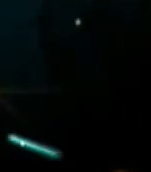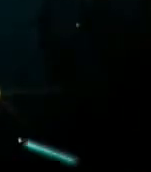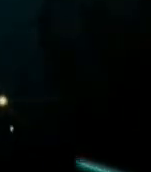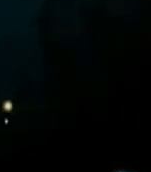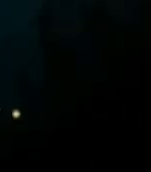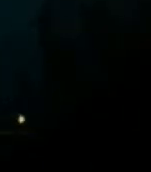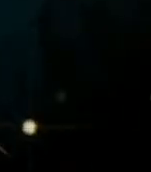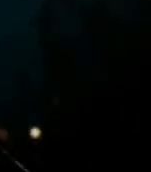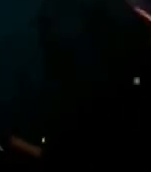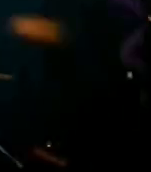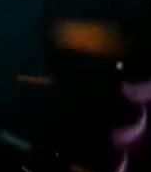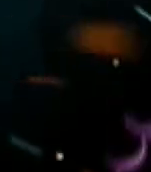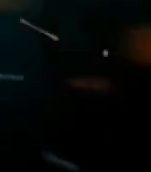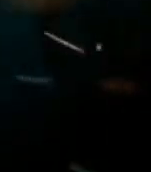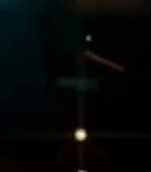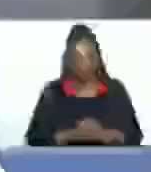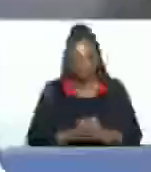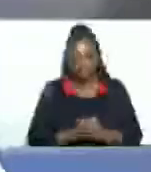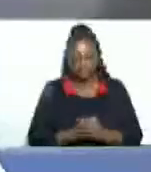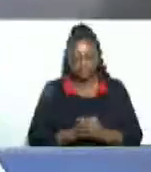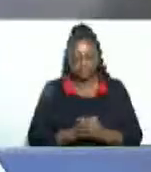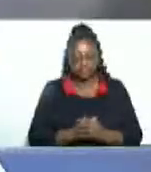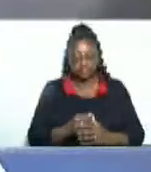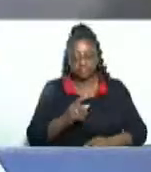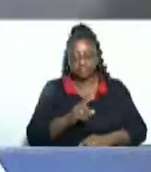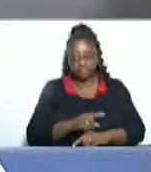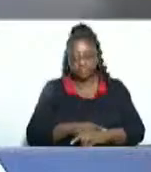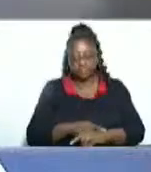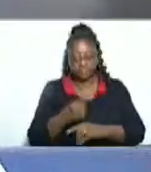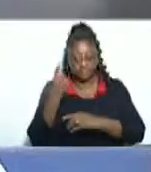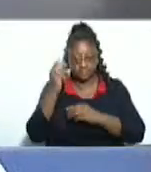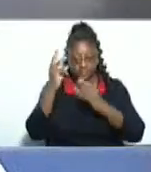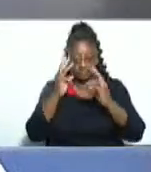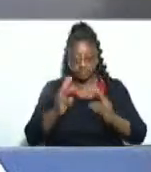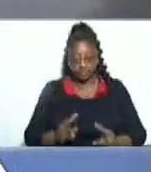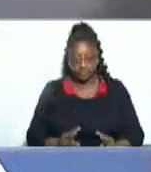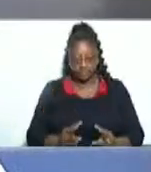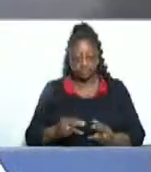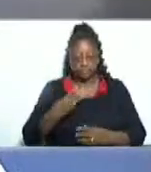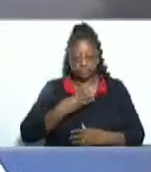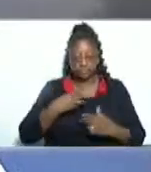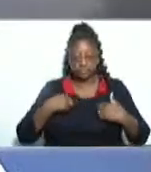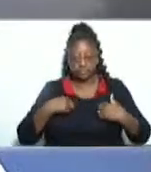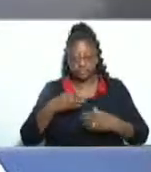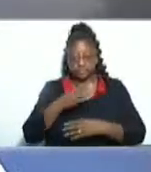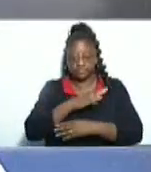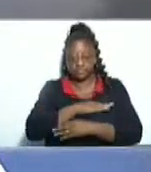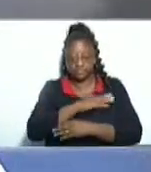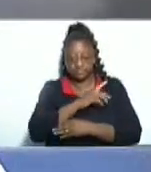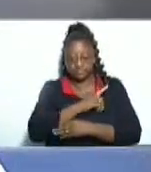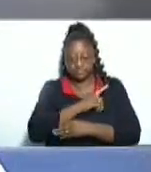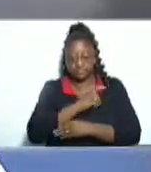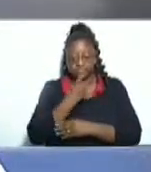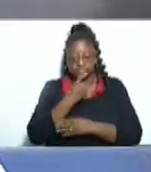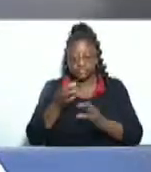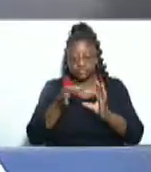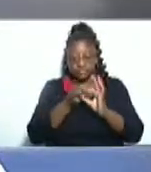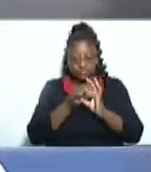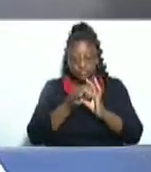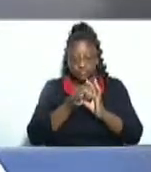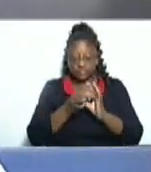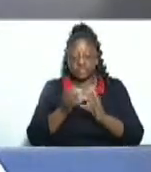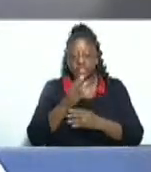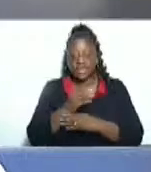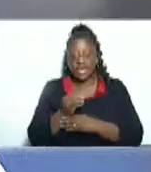the ZNS TV network. It's time now for a check on tonight's weather forecast. Chief Meteorologist Basil Dean joins us. And Basil,